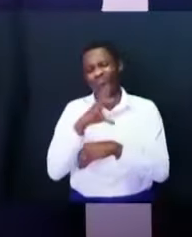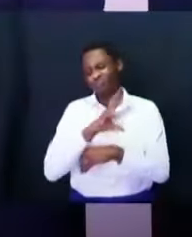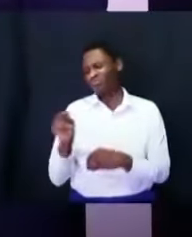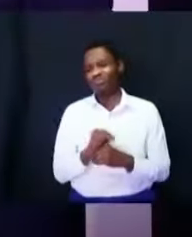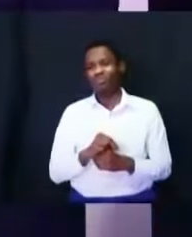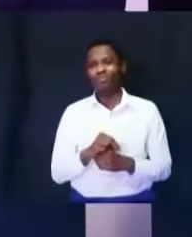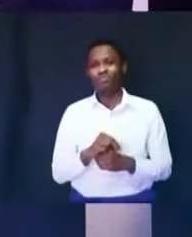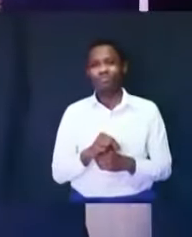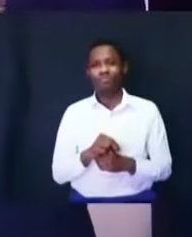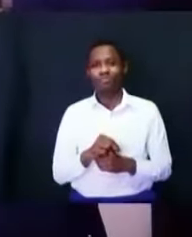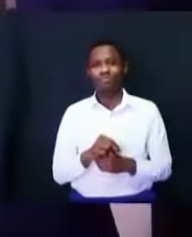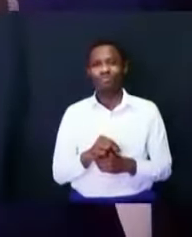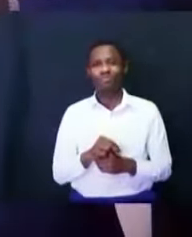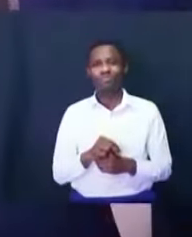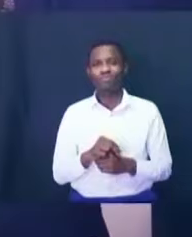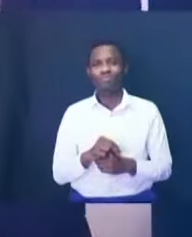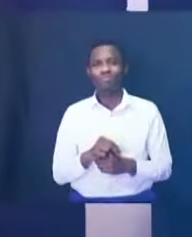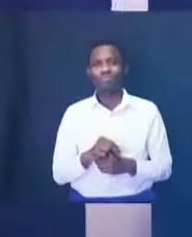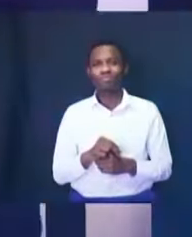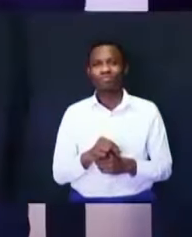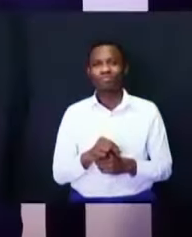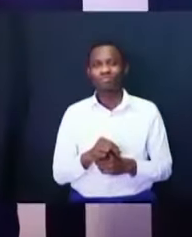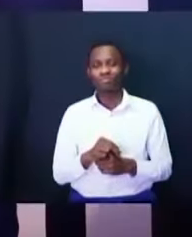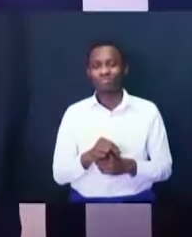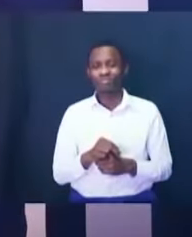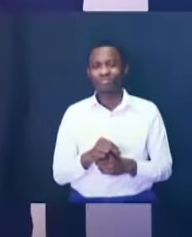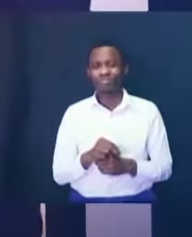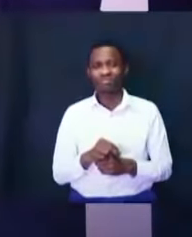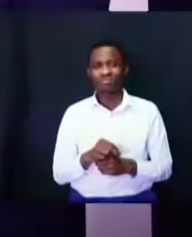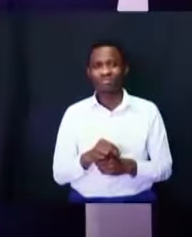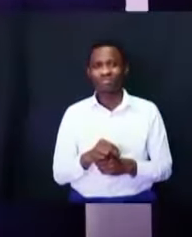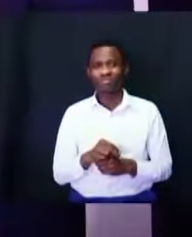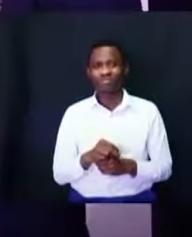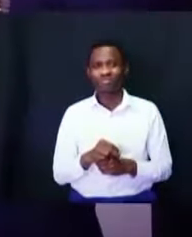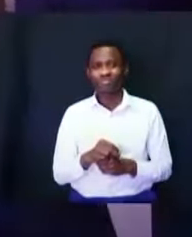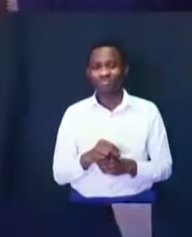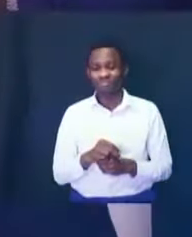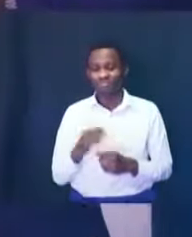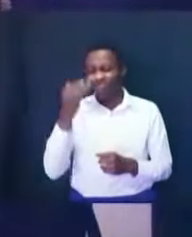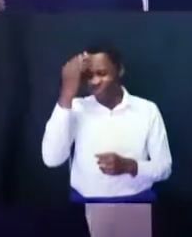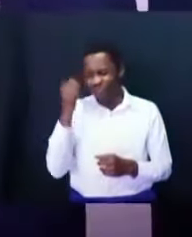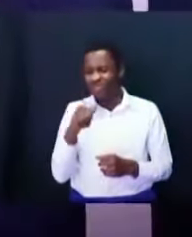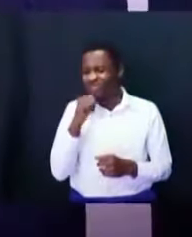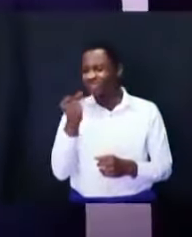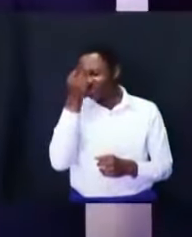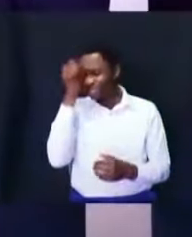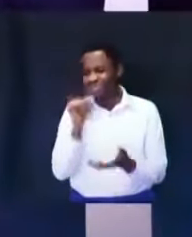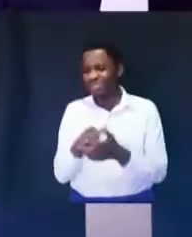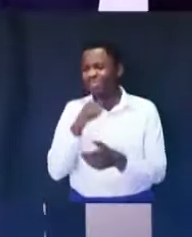bread how is it how is it you don't understand that I was not talking to you about